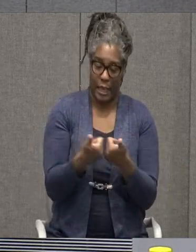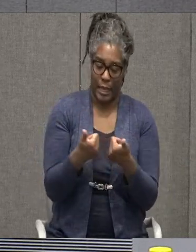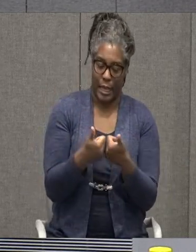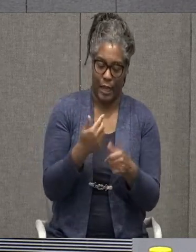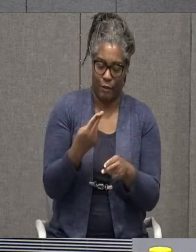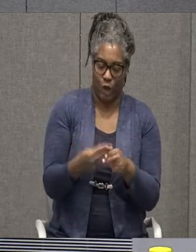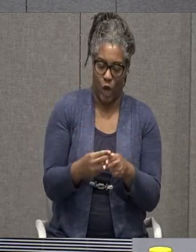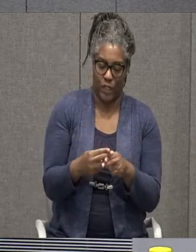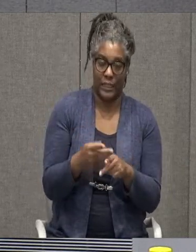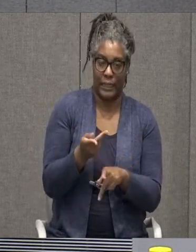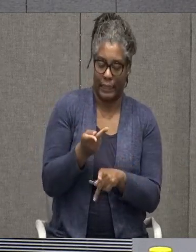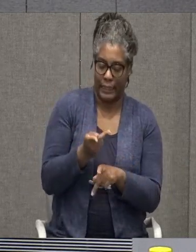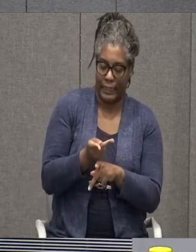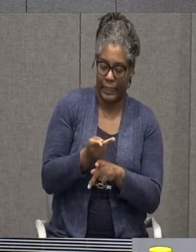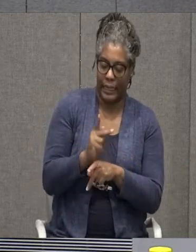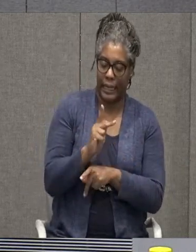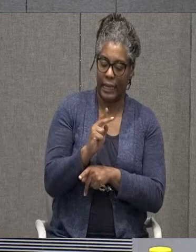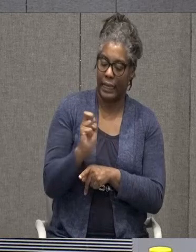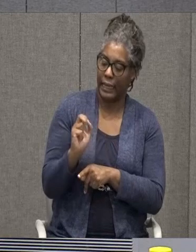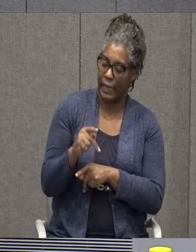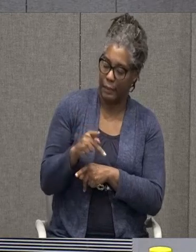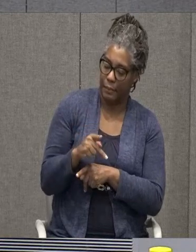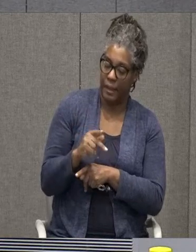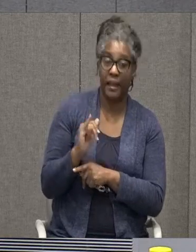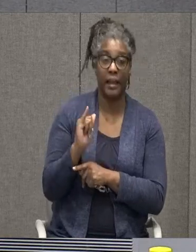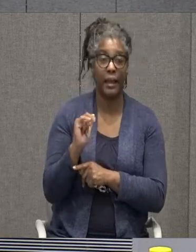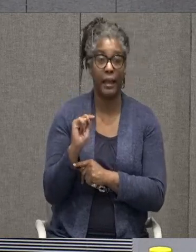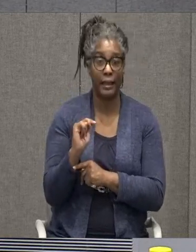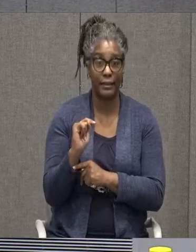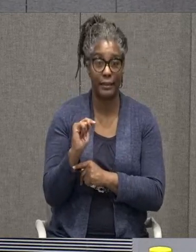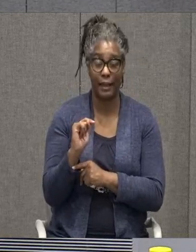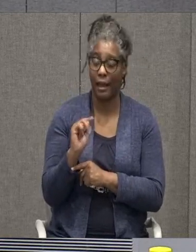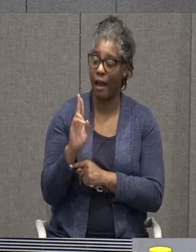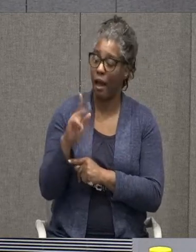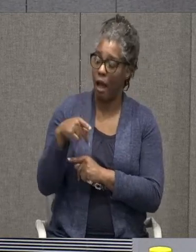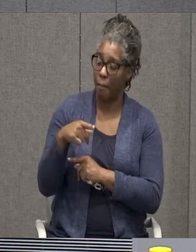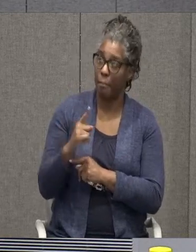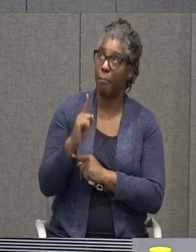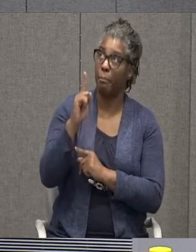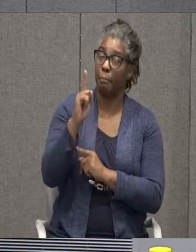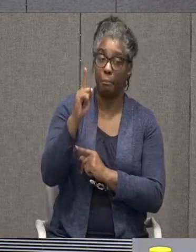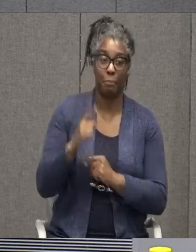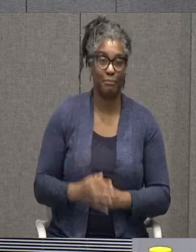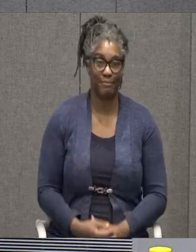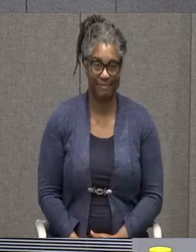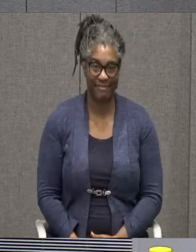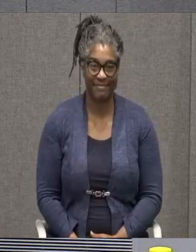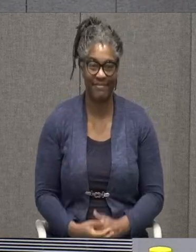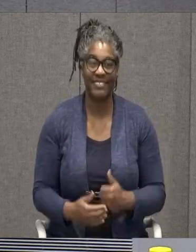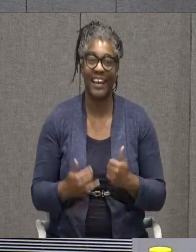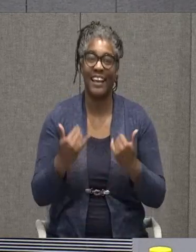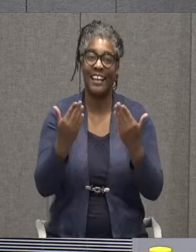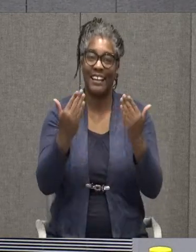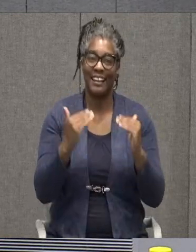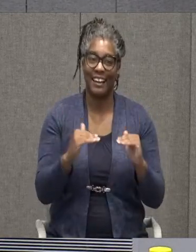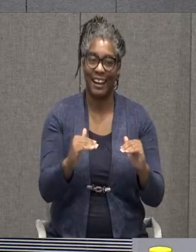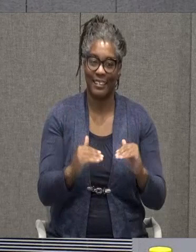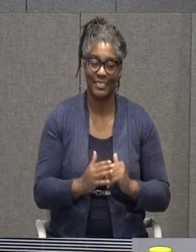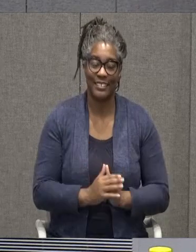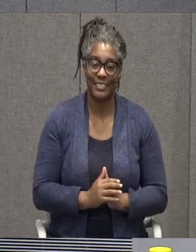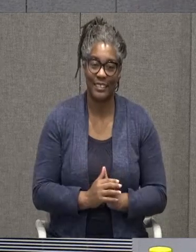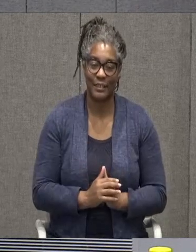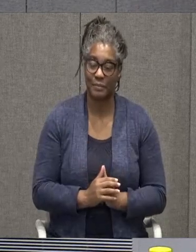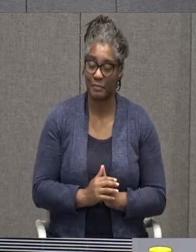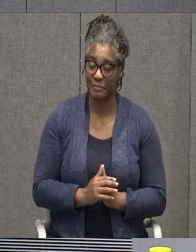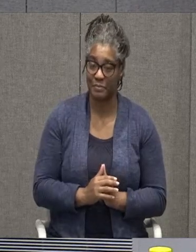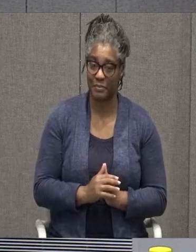I hope you enjoyed it at home. We're going to go on to our next activity. All right, good job. That was a great game. I don't know